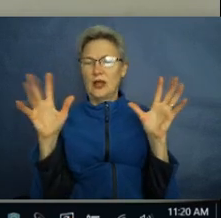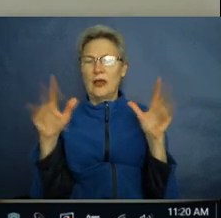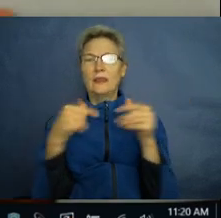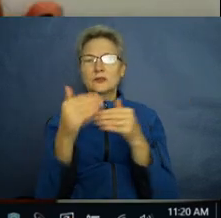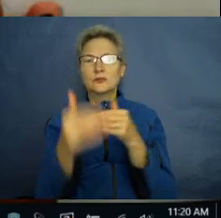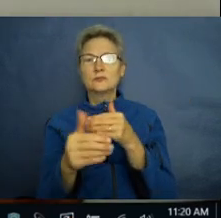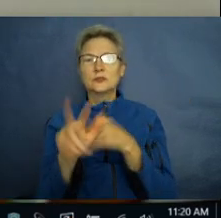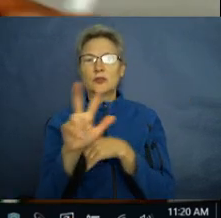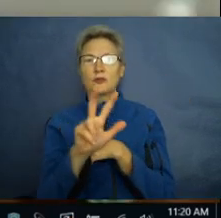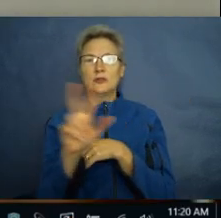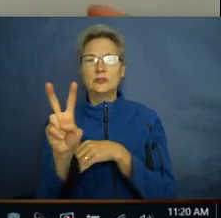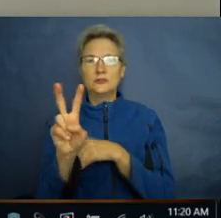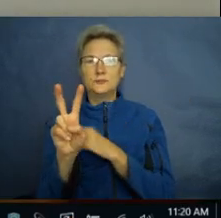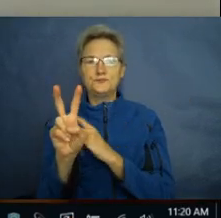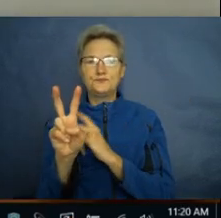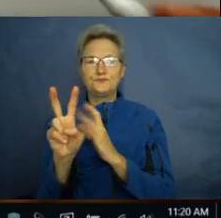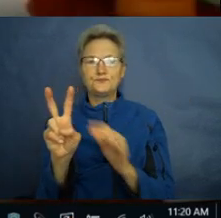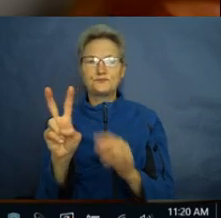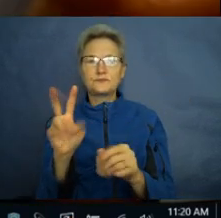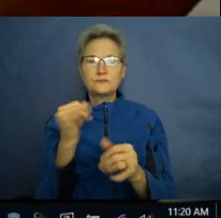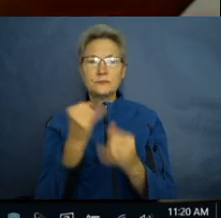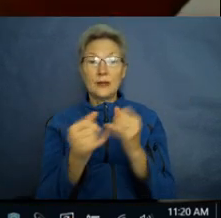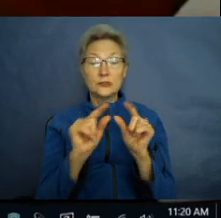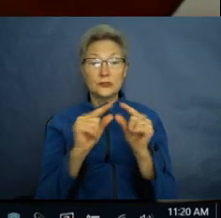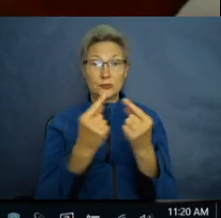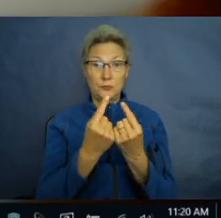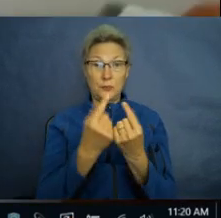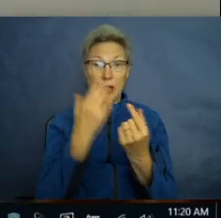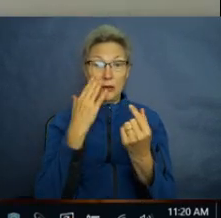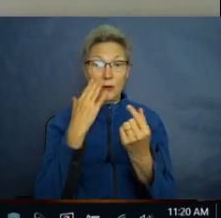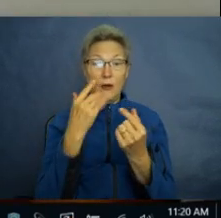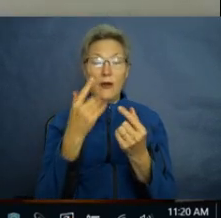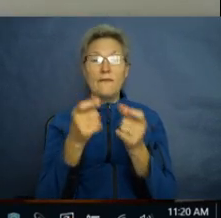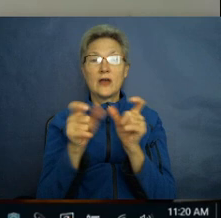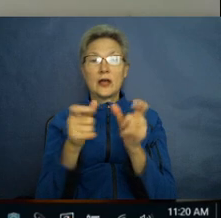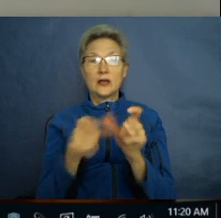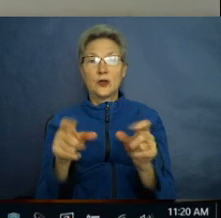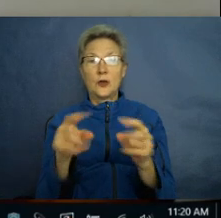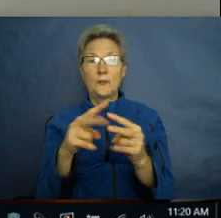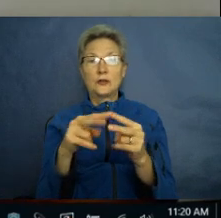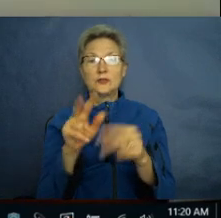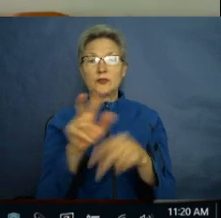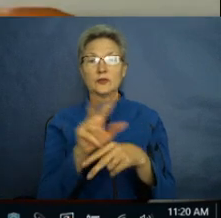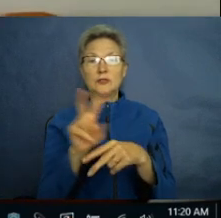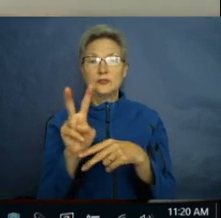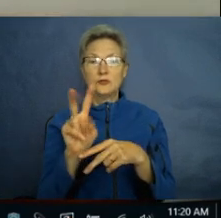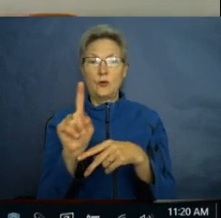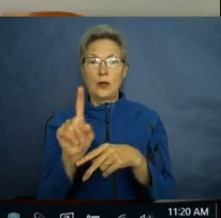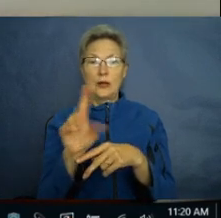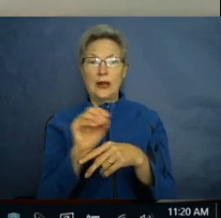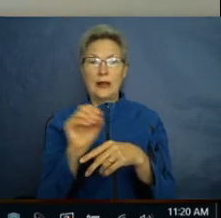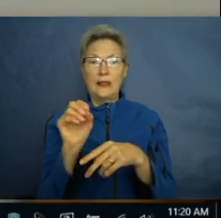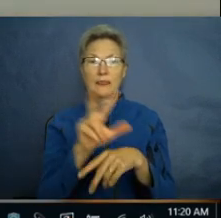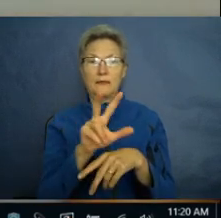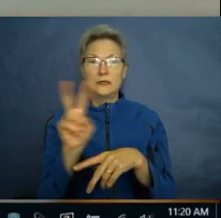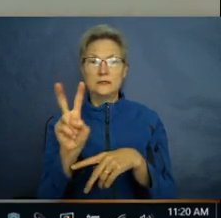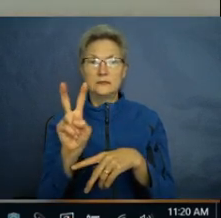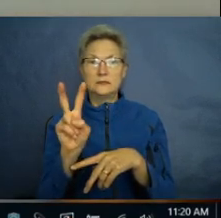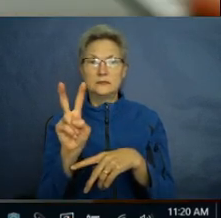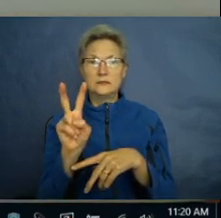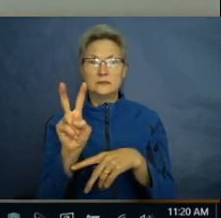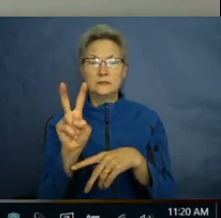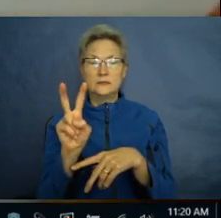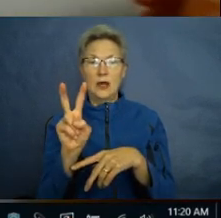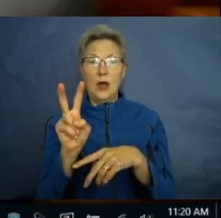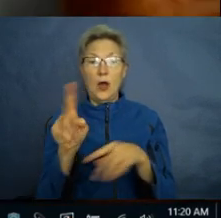let's move on to our last group of flowers, our tulips. So I know factor pairs for 32 are 1 and 32. I